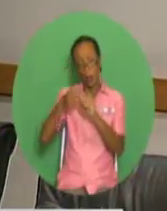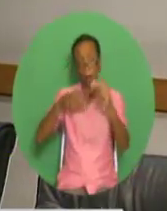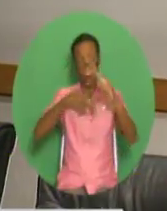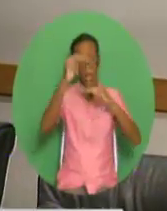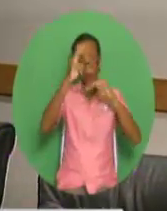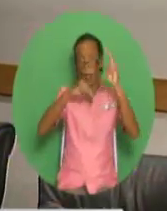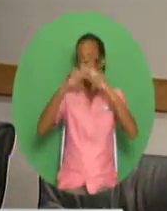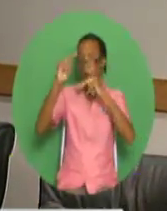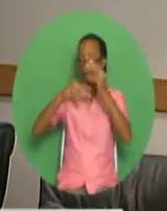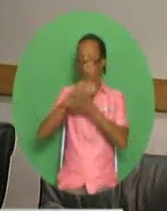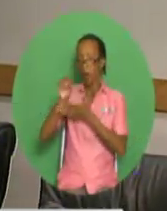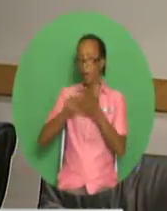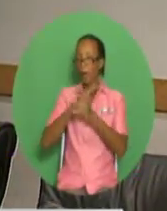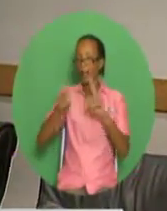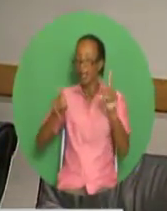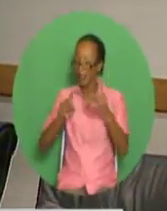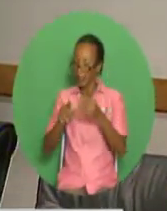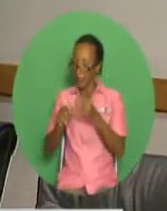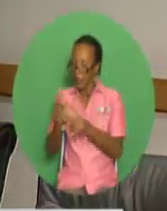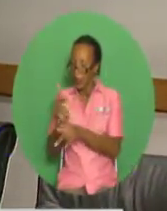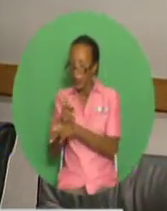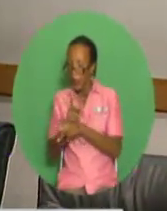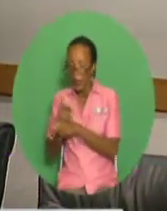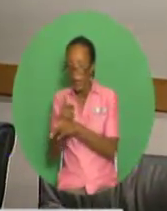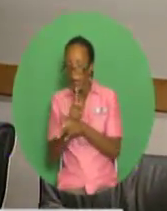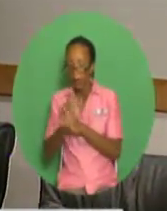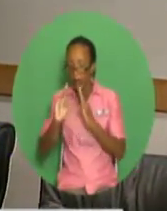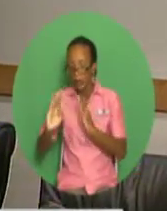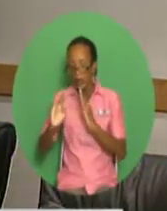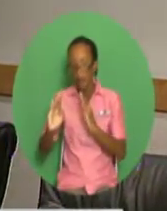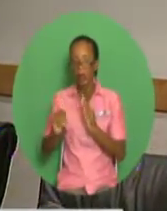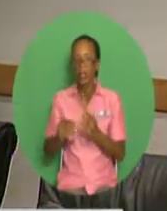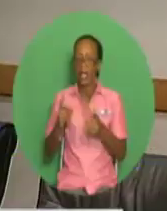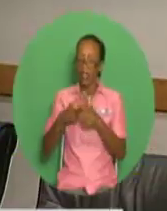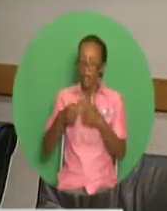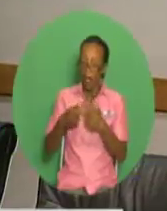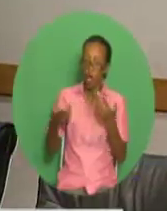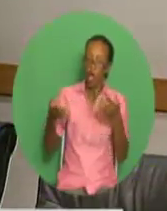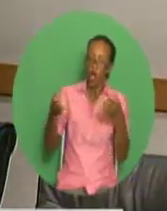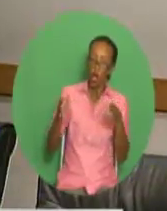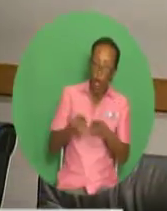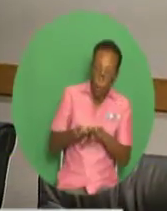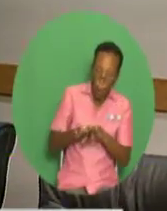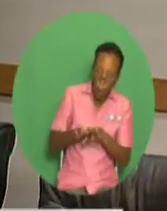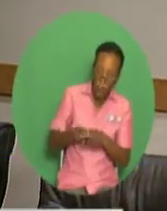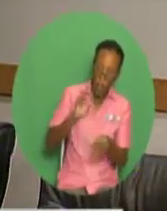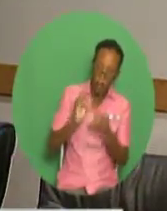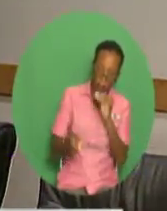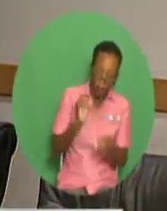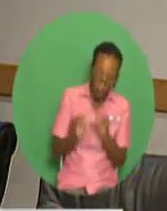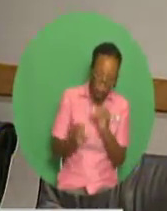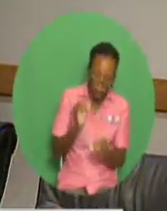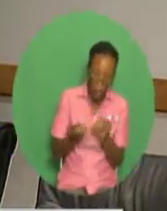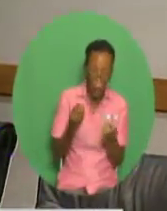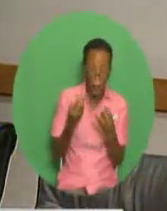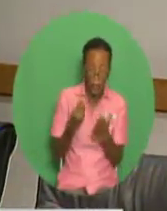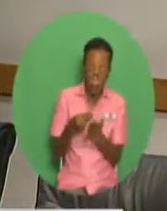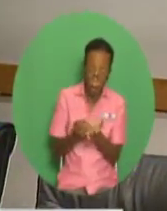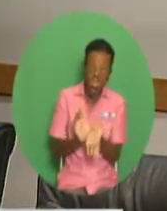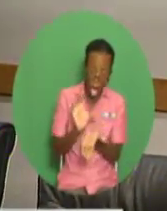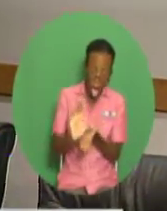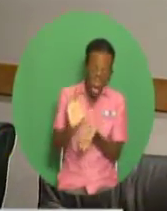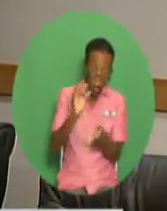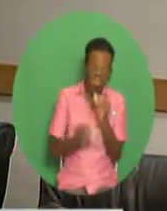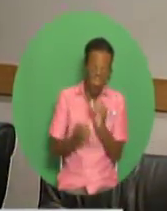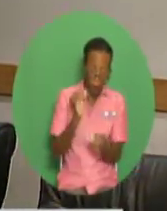facilities and we don't maintain it. And now it has to shut down, and we have to come and pump all this money to bring it back up. Right? So there's something that we're going to